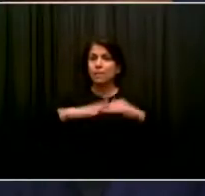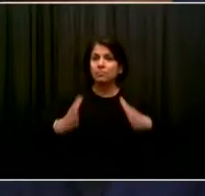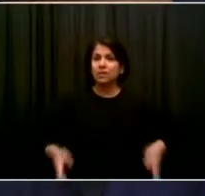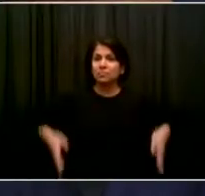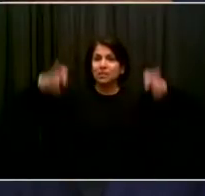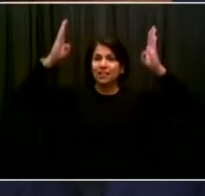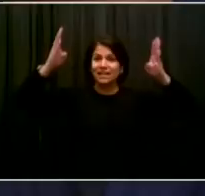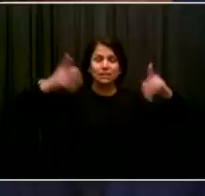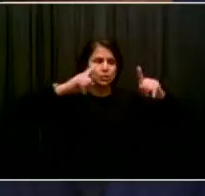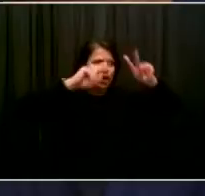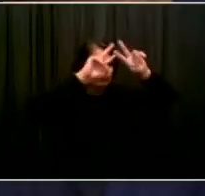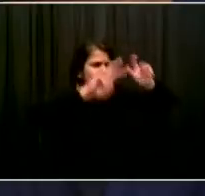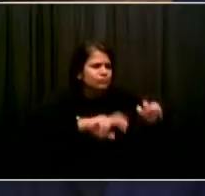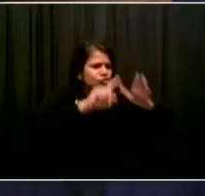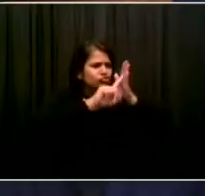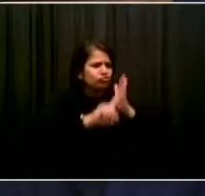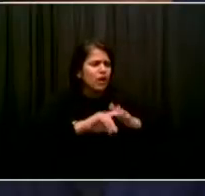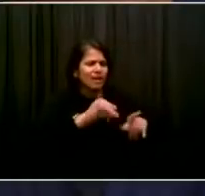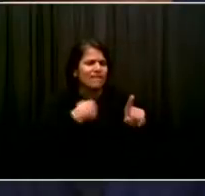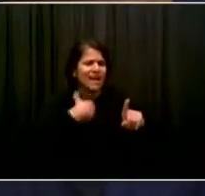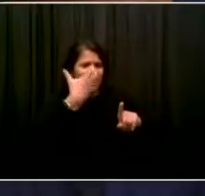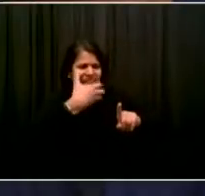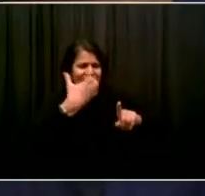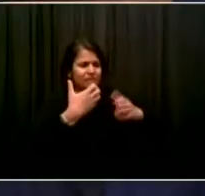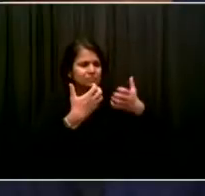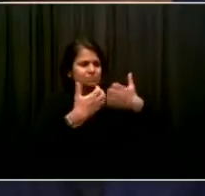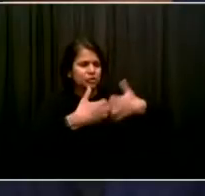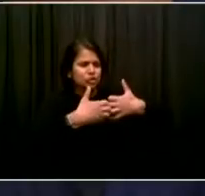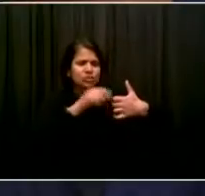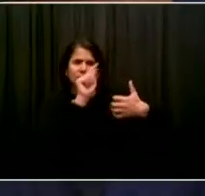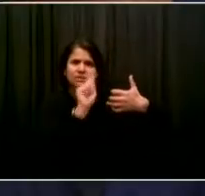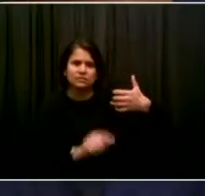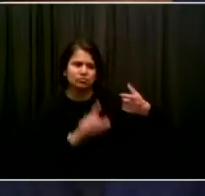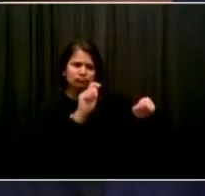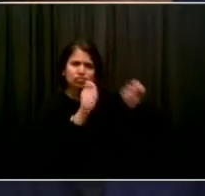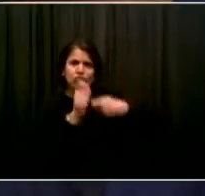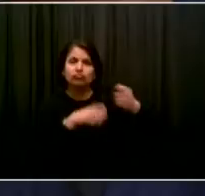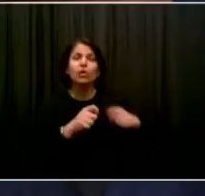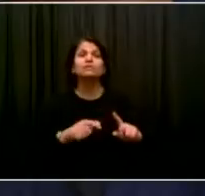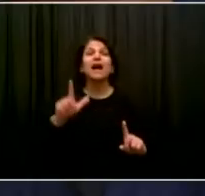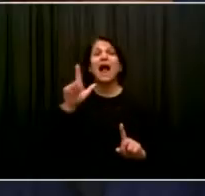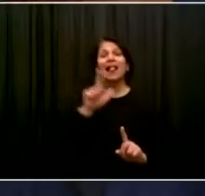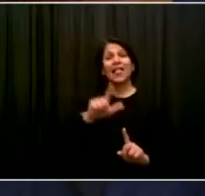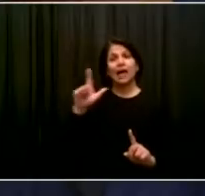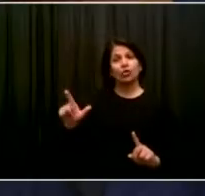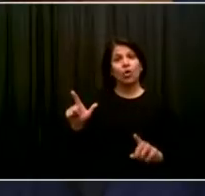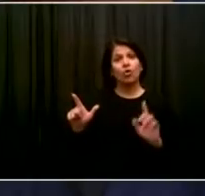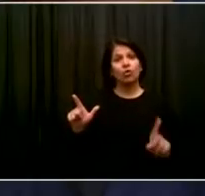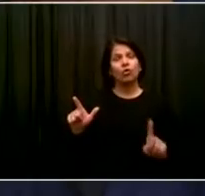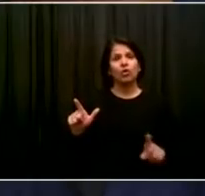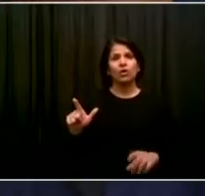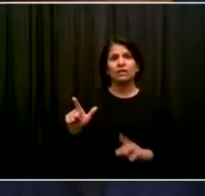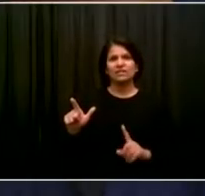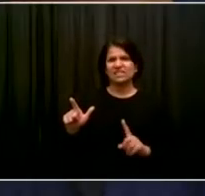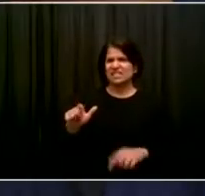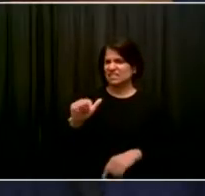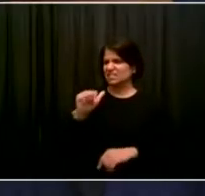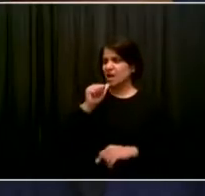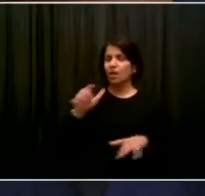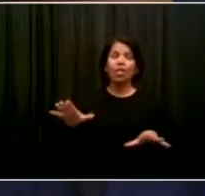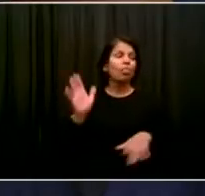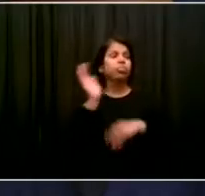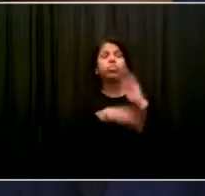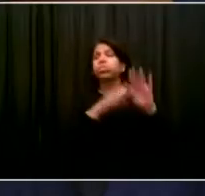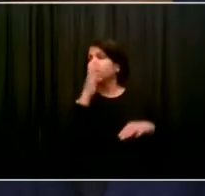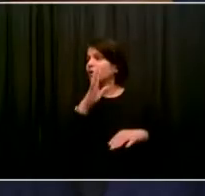giving the proper amount of heat. And also, we've heard great ideas as automatic turnoffs for those portable